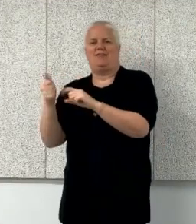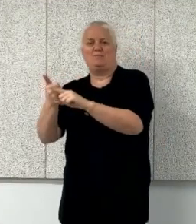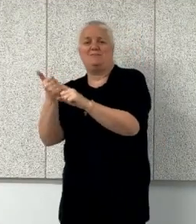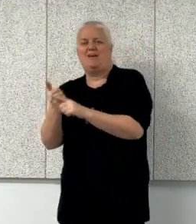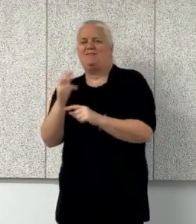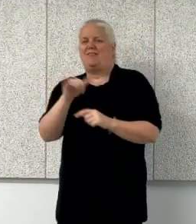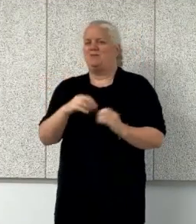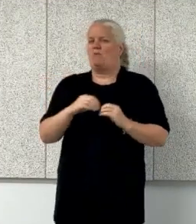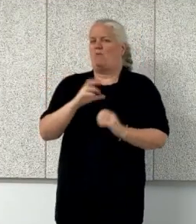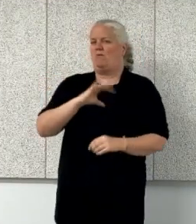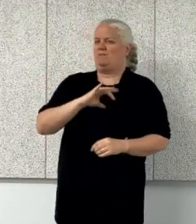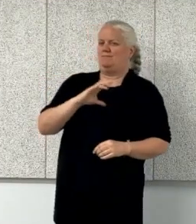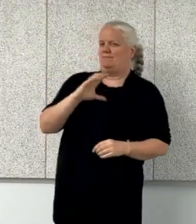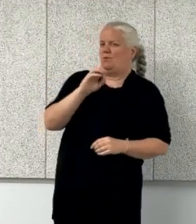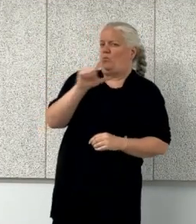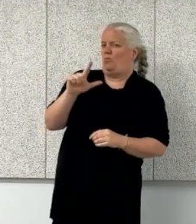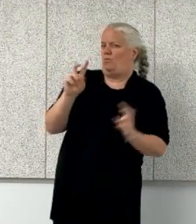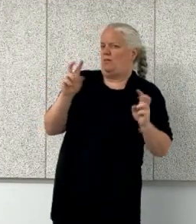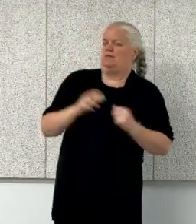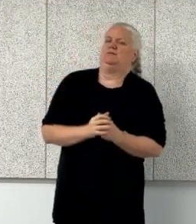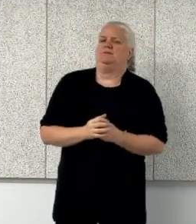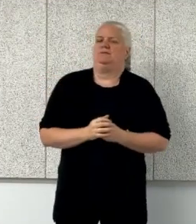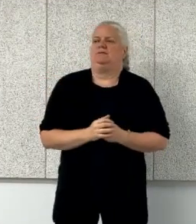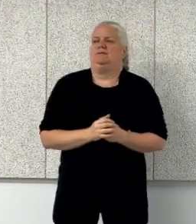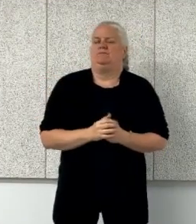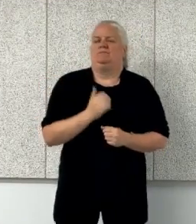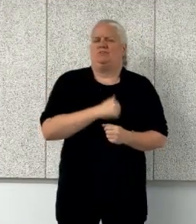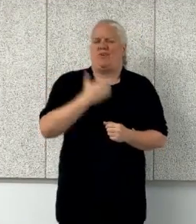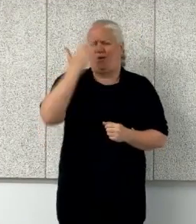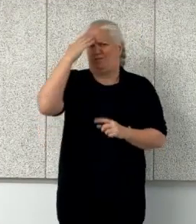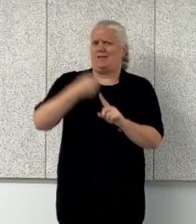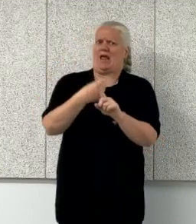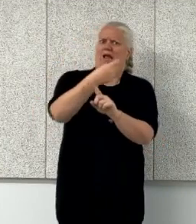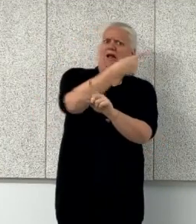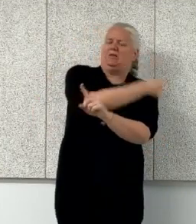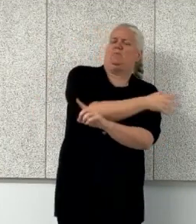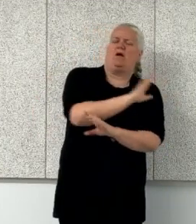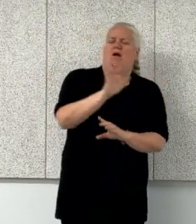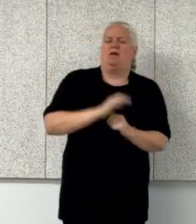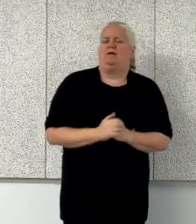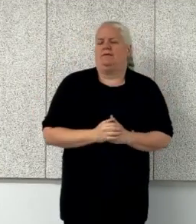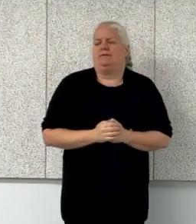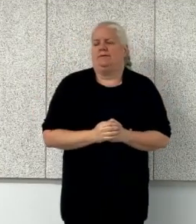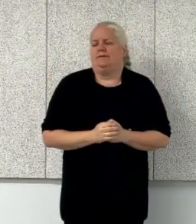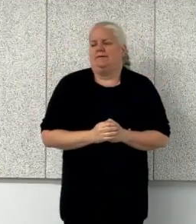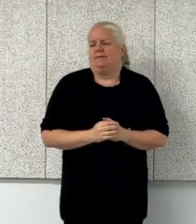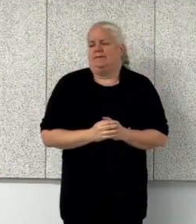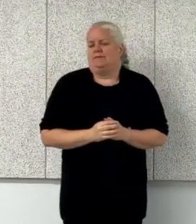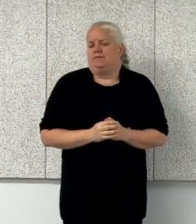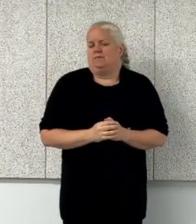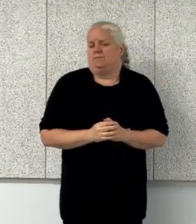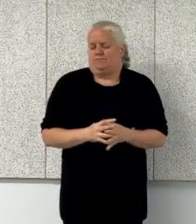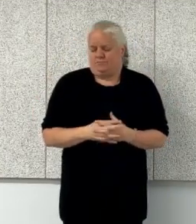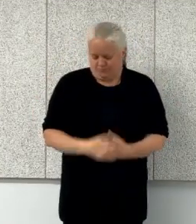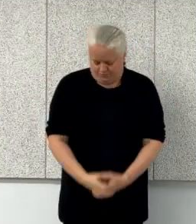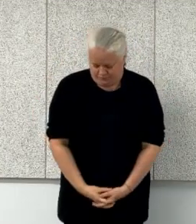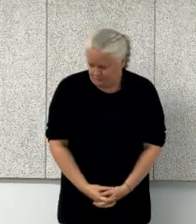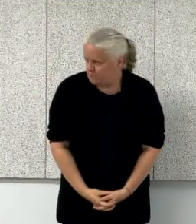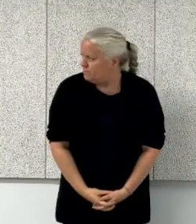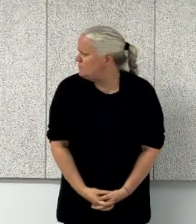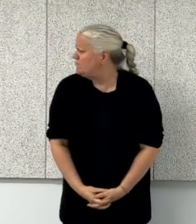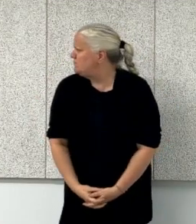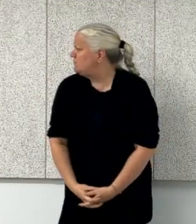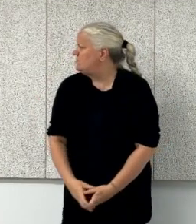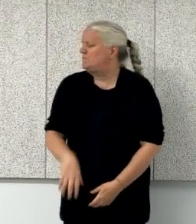talk about it. Sorry, that was such a tangent, but no, I hit on all the things. Yeah. We're hitting on things. Yeah. Yes. I also feel like a